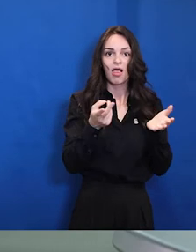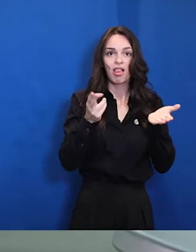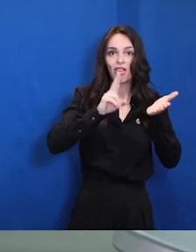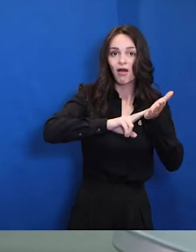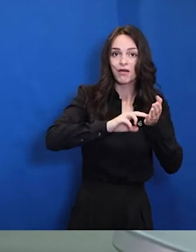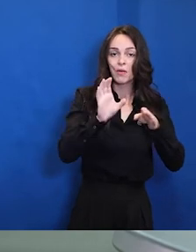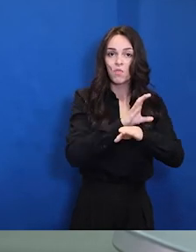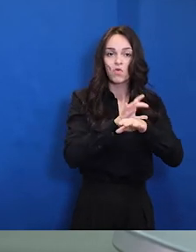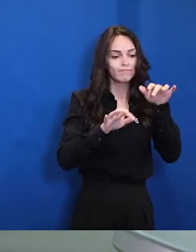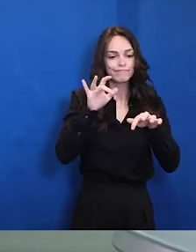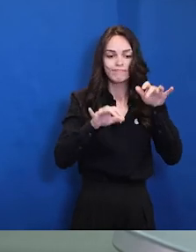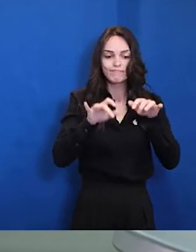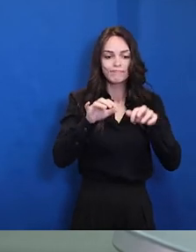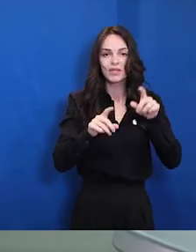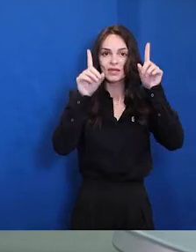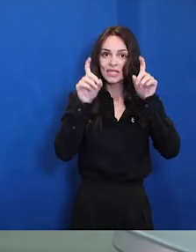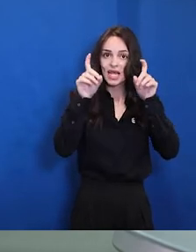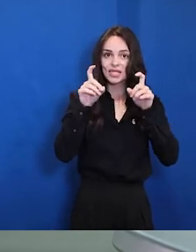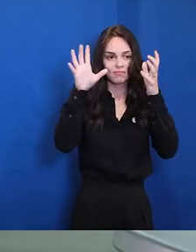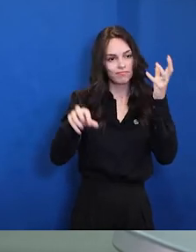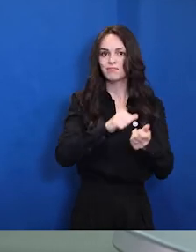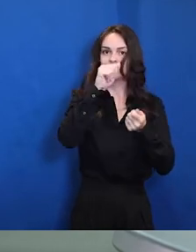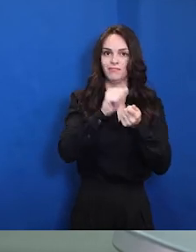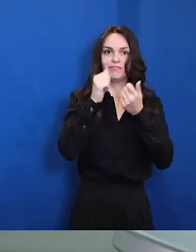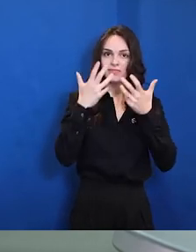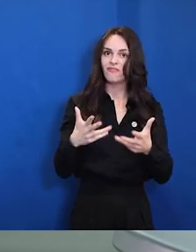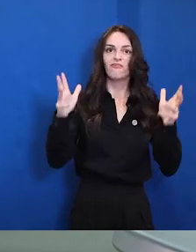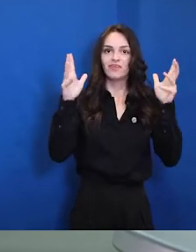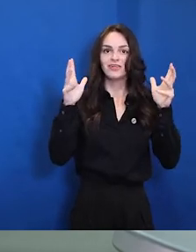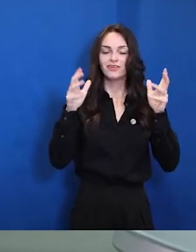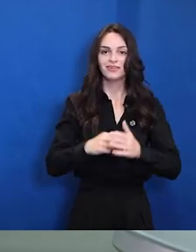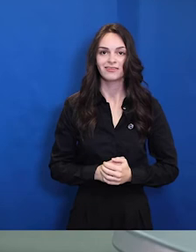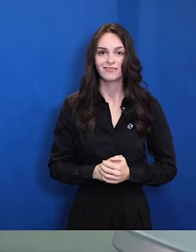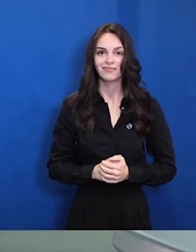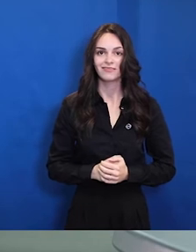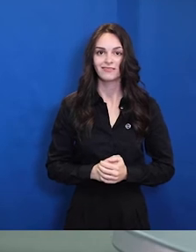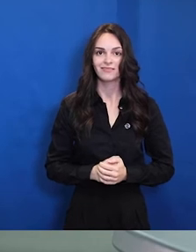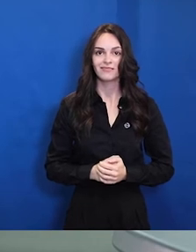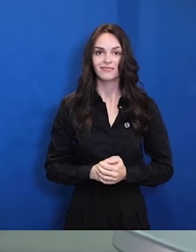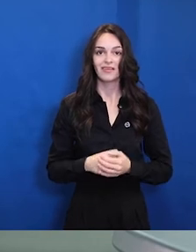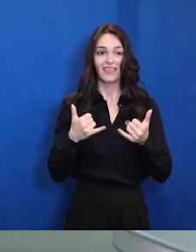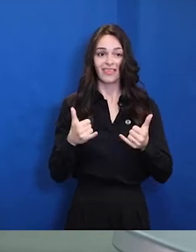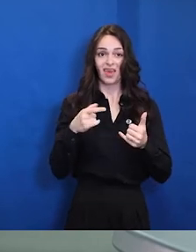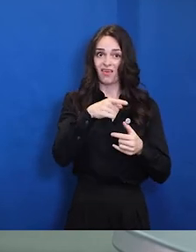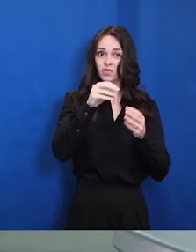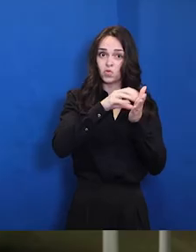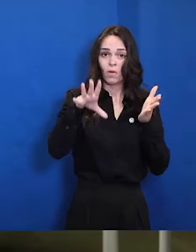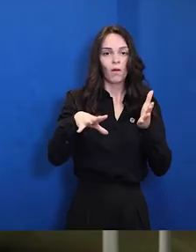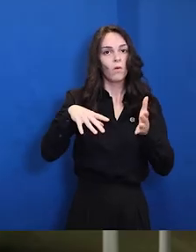a portable power bank, and rice dishes wrapped in leaves, so she could complete her